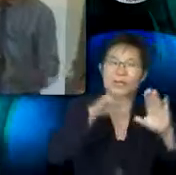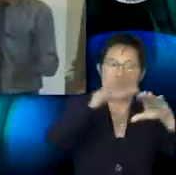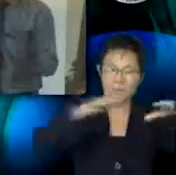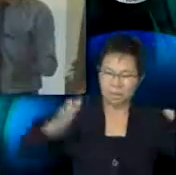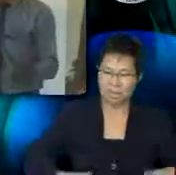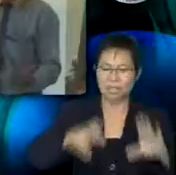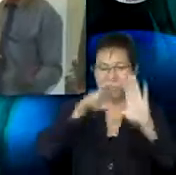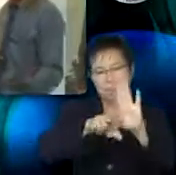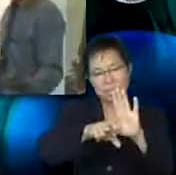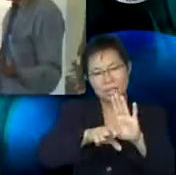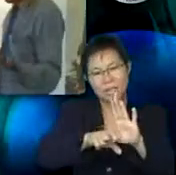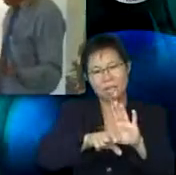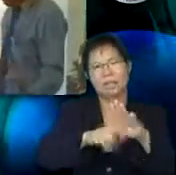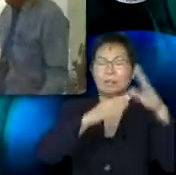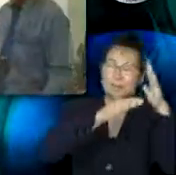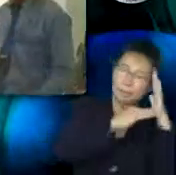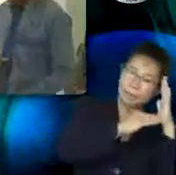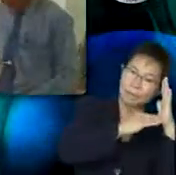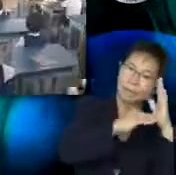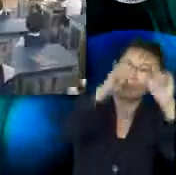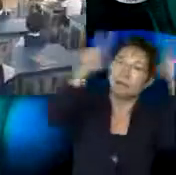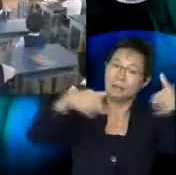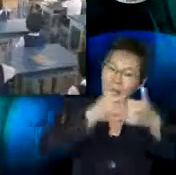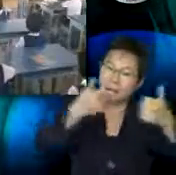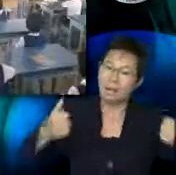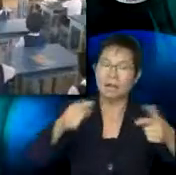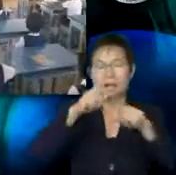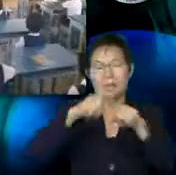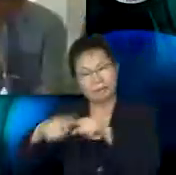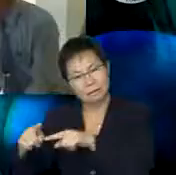desk, chairs, bed, cupboard, etc.